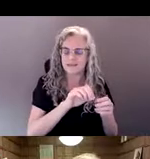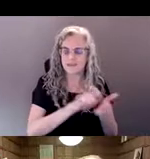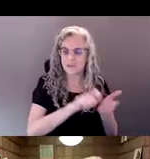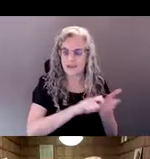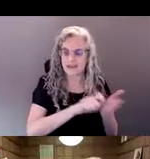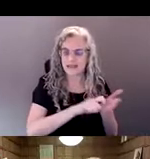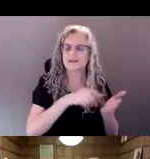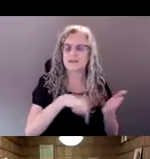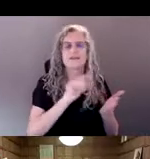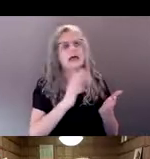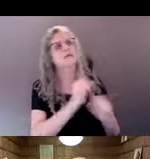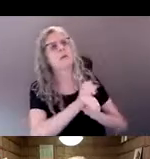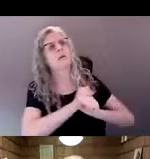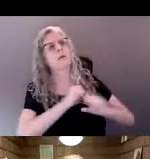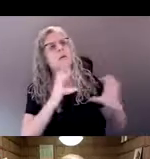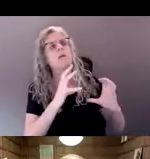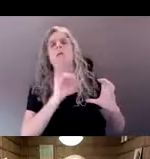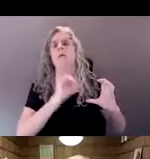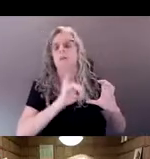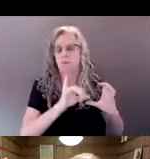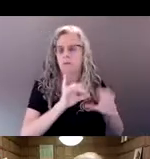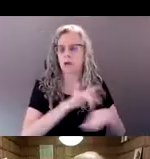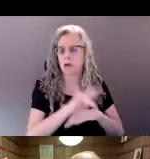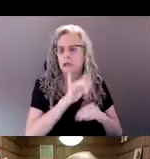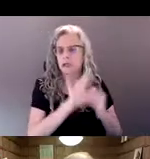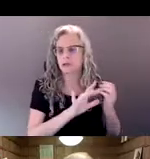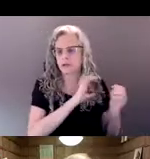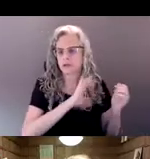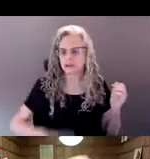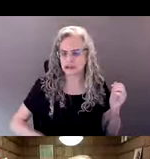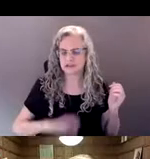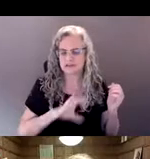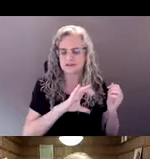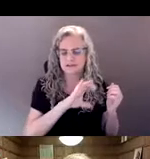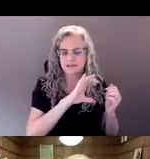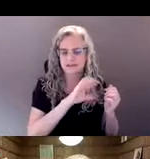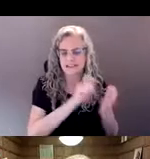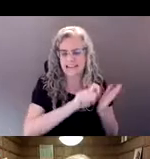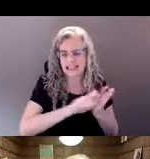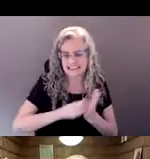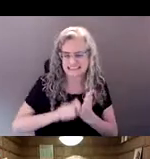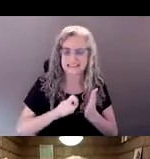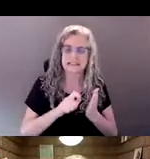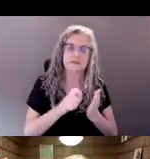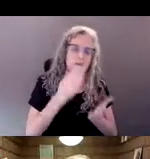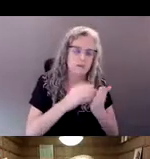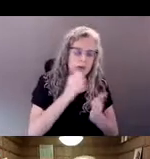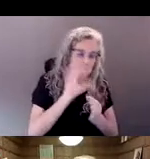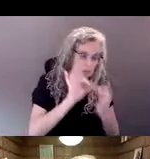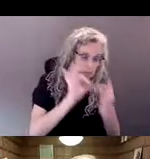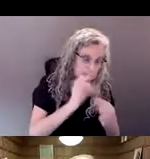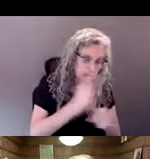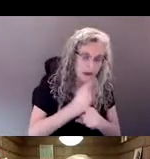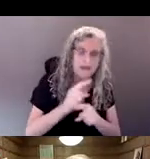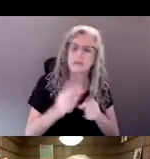early Christian texts. So we can't take them as reliable descriptions of Sadducees and Pharisees. But we know they included all kinds of peoples,